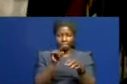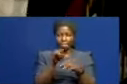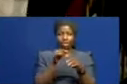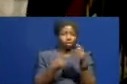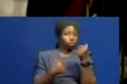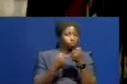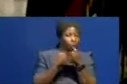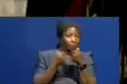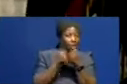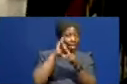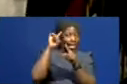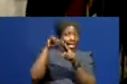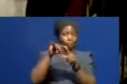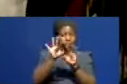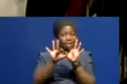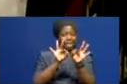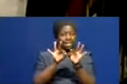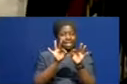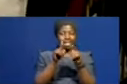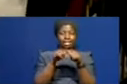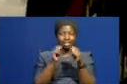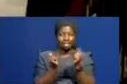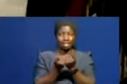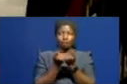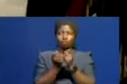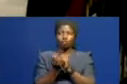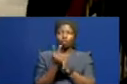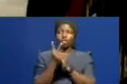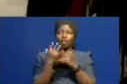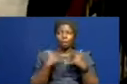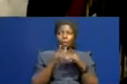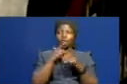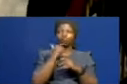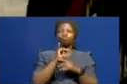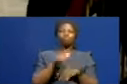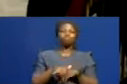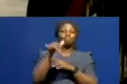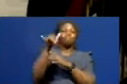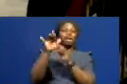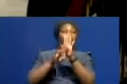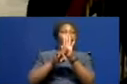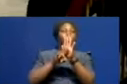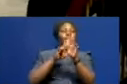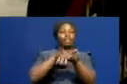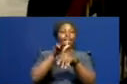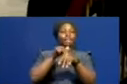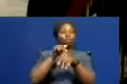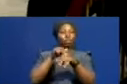tournament is meant to select a team of 12 players who are going to represent the nation come